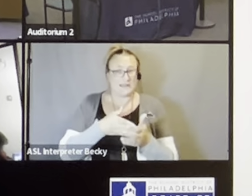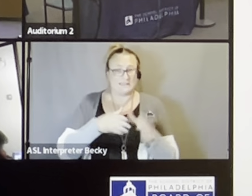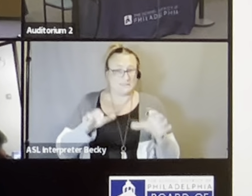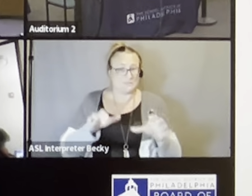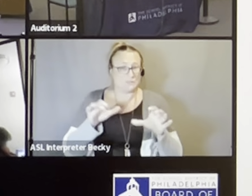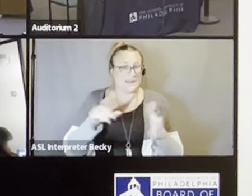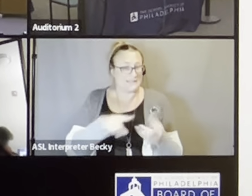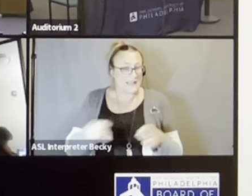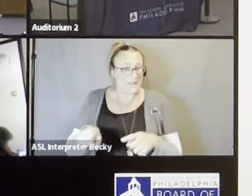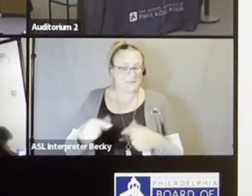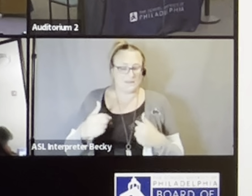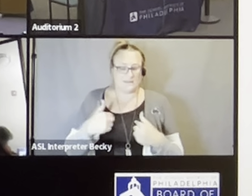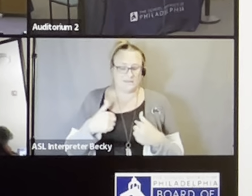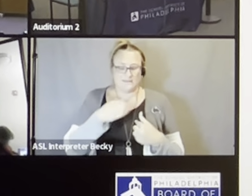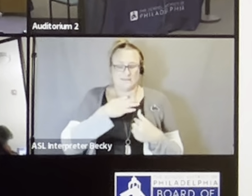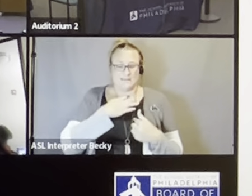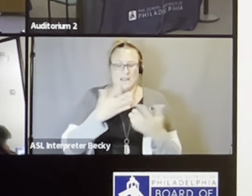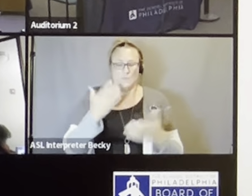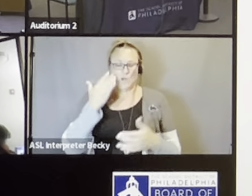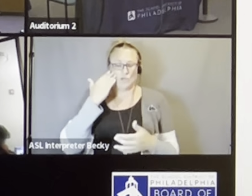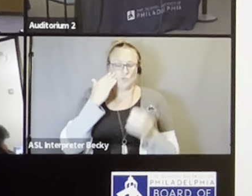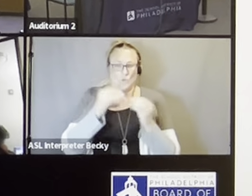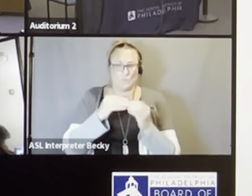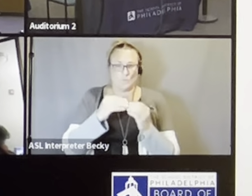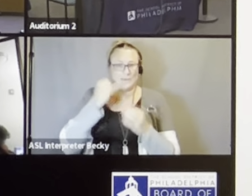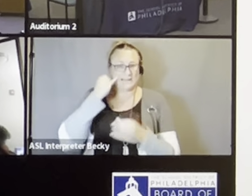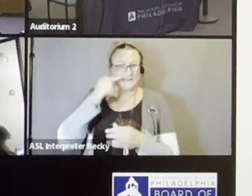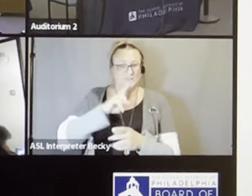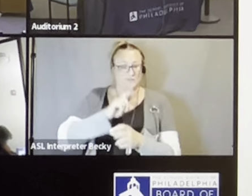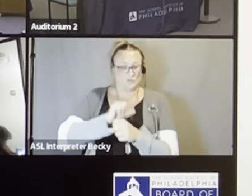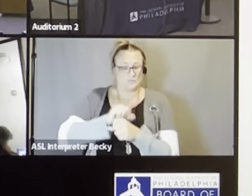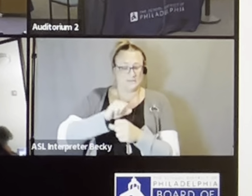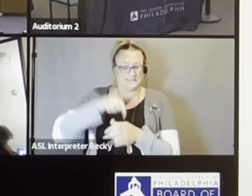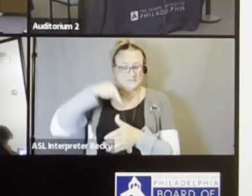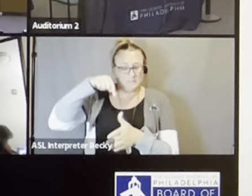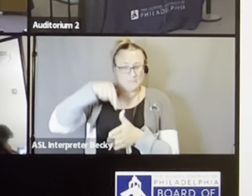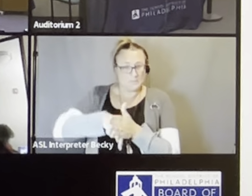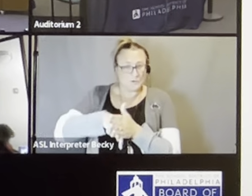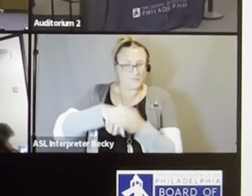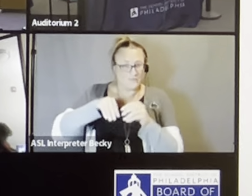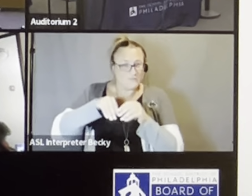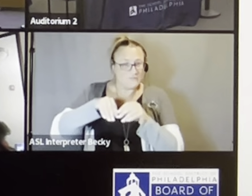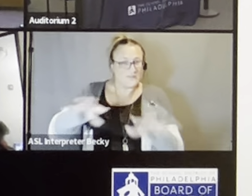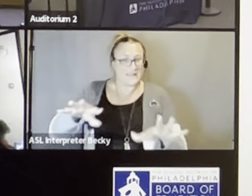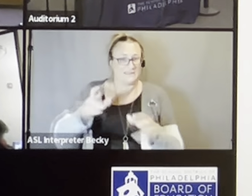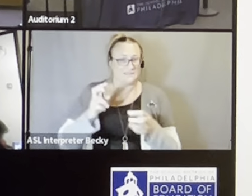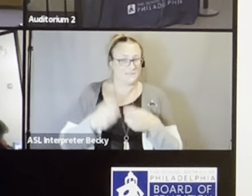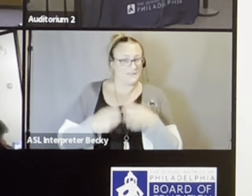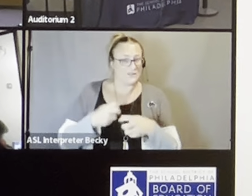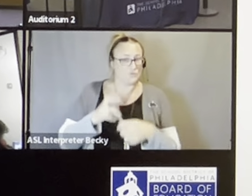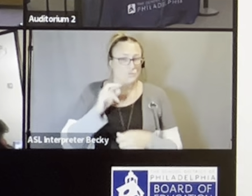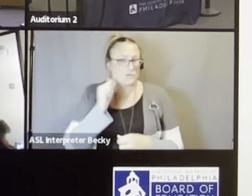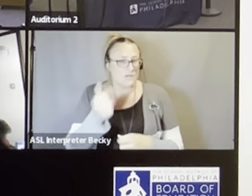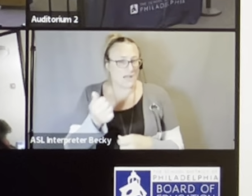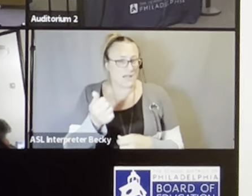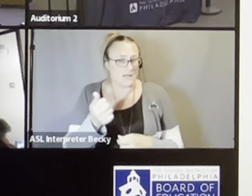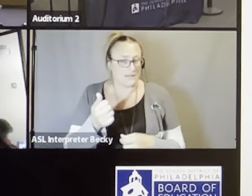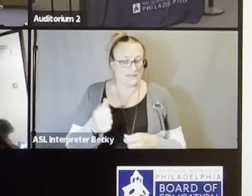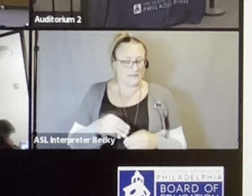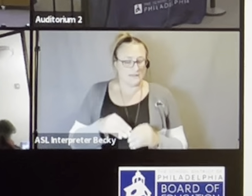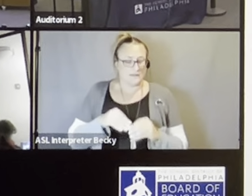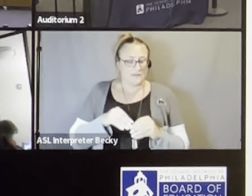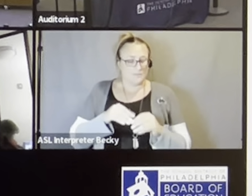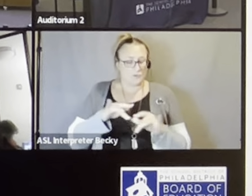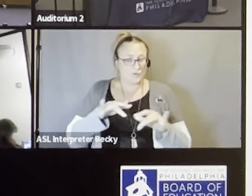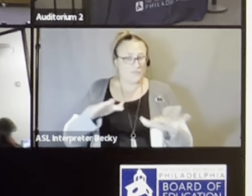to know more about, is this a pervasive issue that goes well beyond this? It also does make me think, is this pervasive throughout